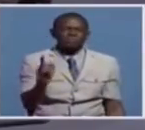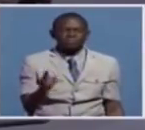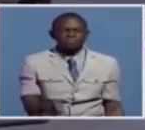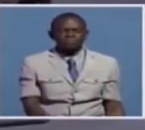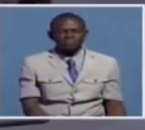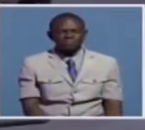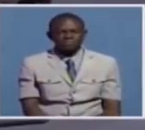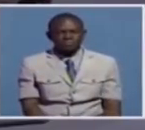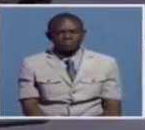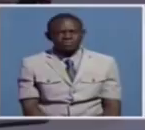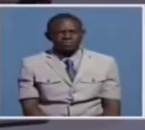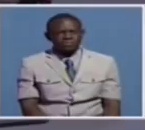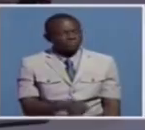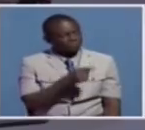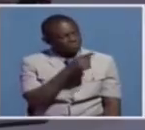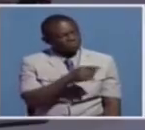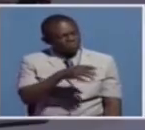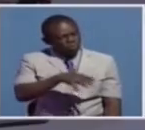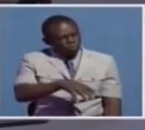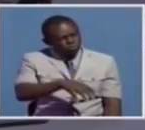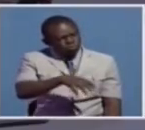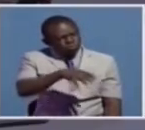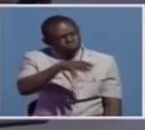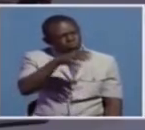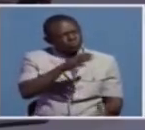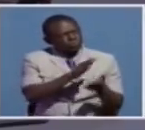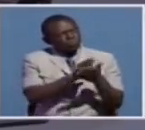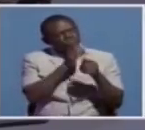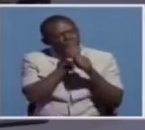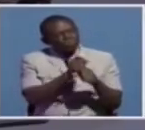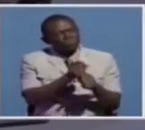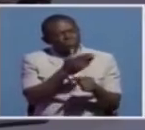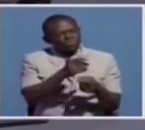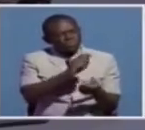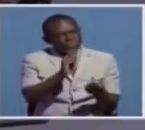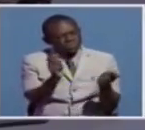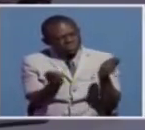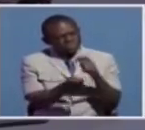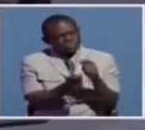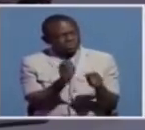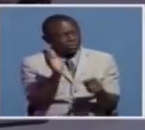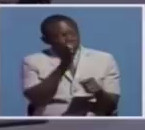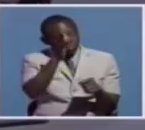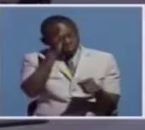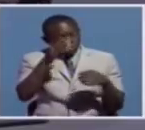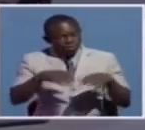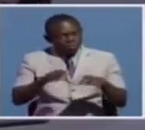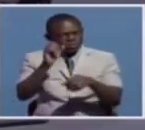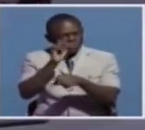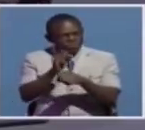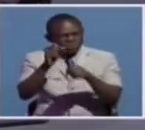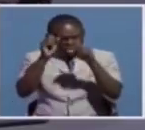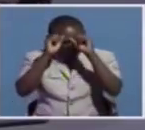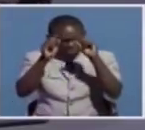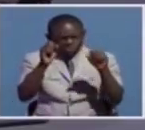older, everything was changing. Yes. Your father's career progressed. He started falling